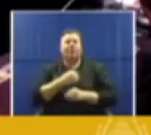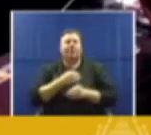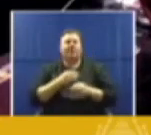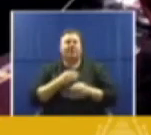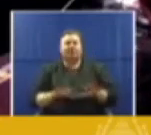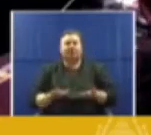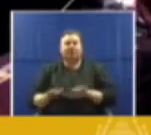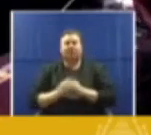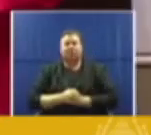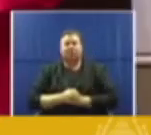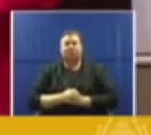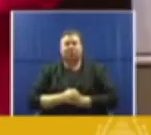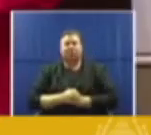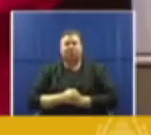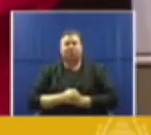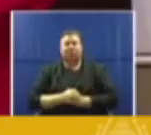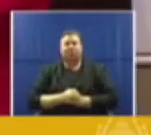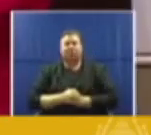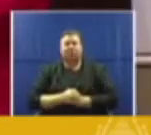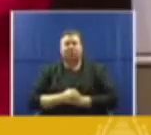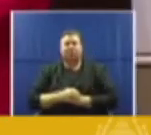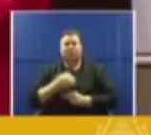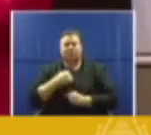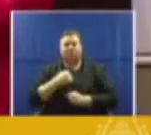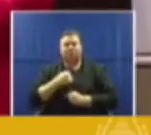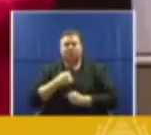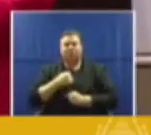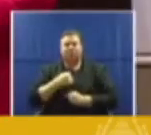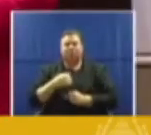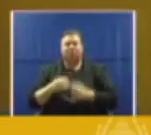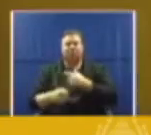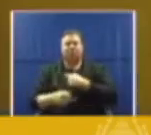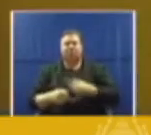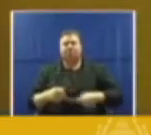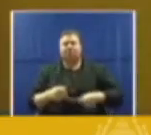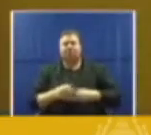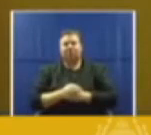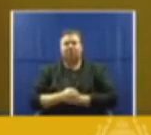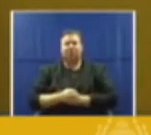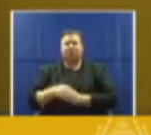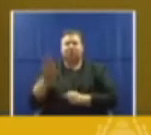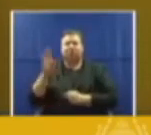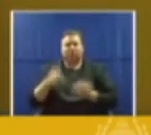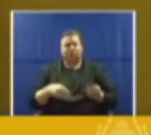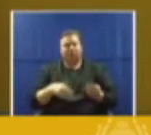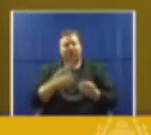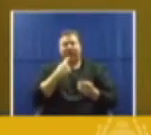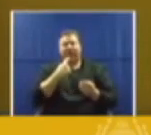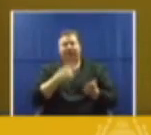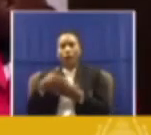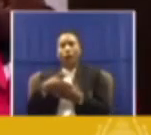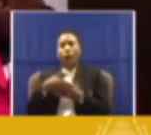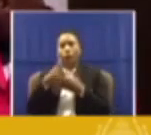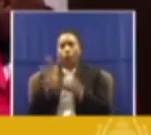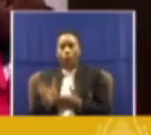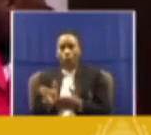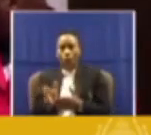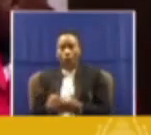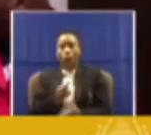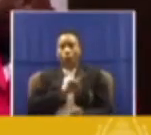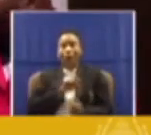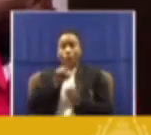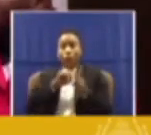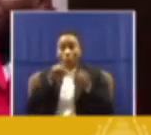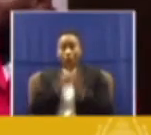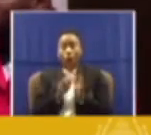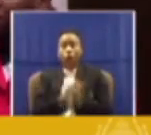need to account. If it was a matter of time and it was a matter of him actually cooperating with all law enforcement agencies, he